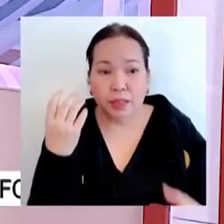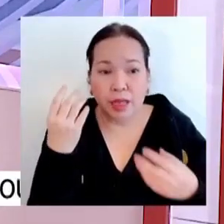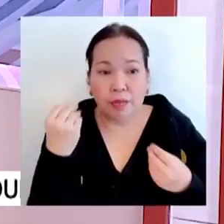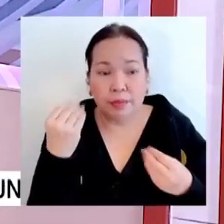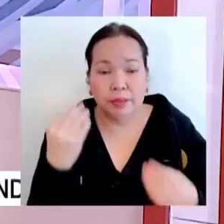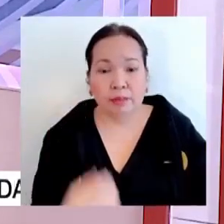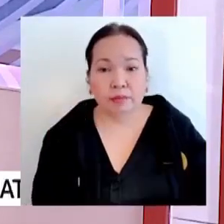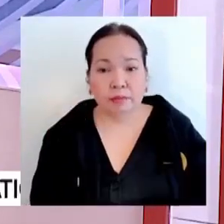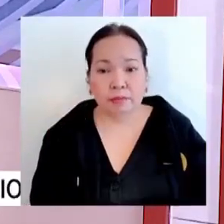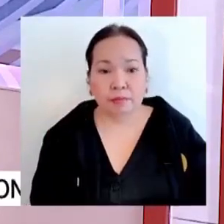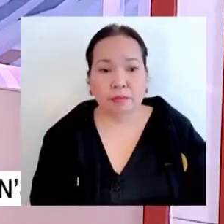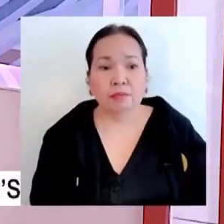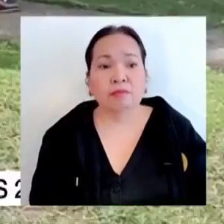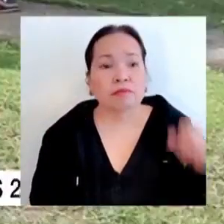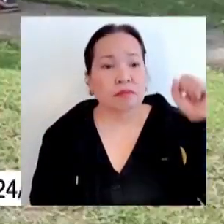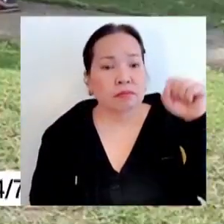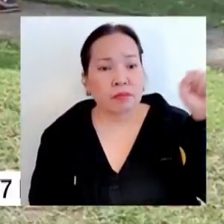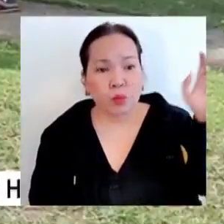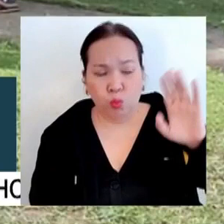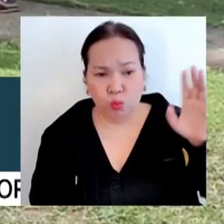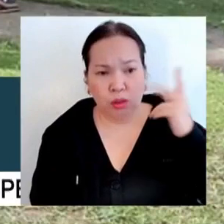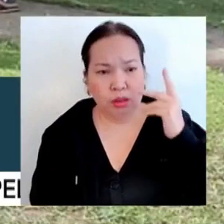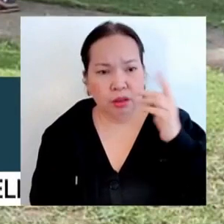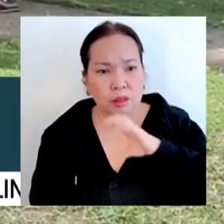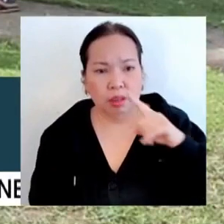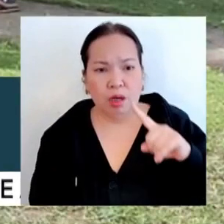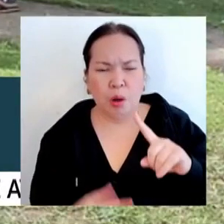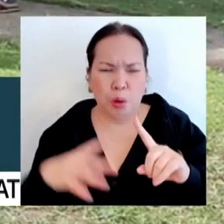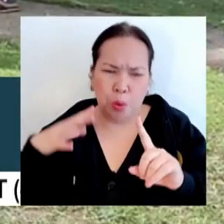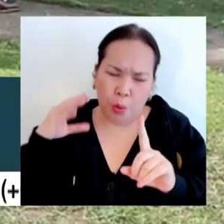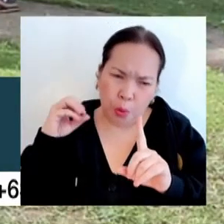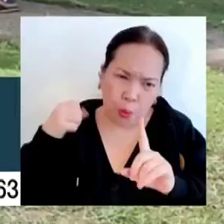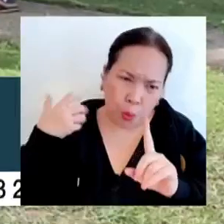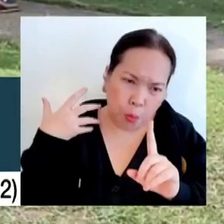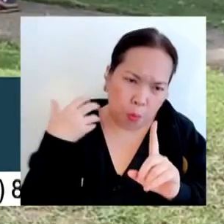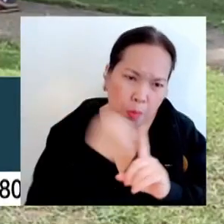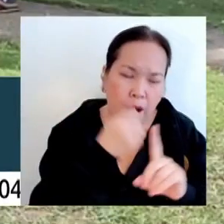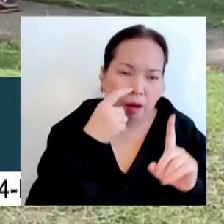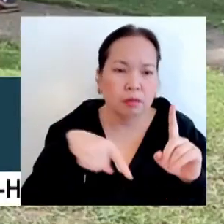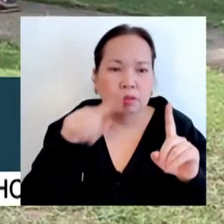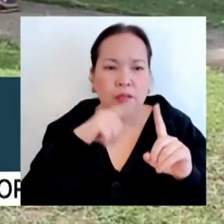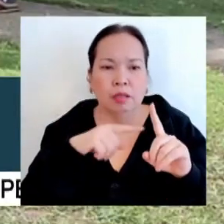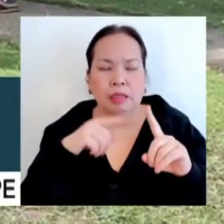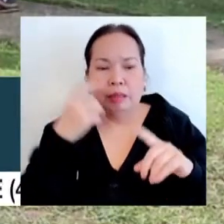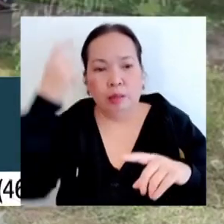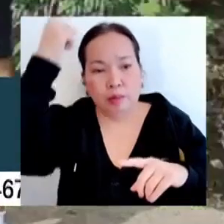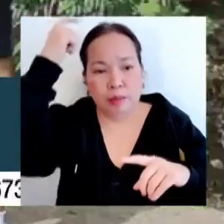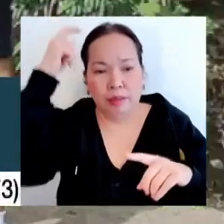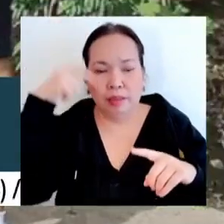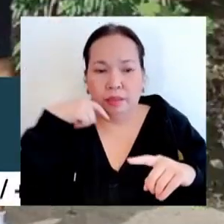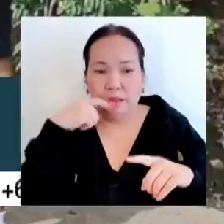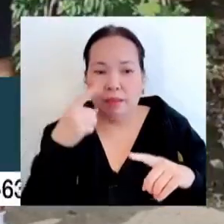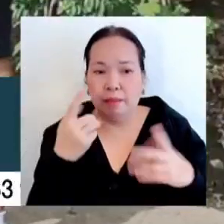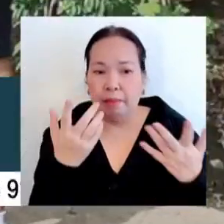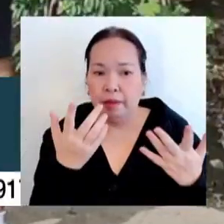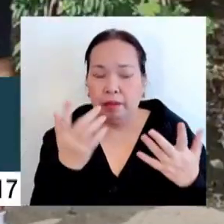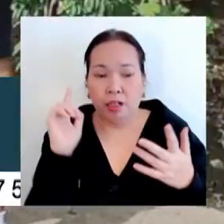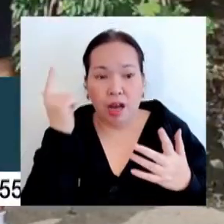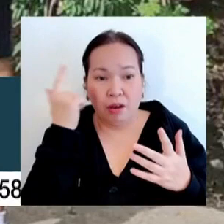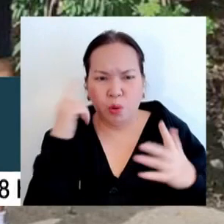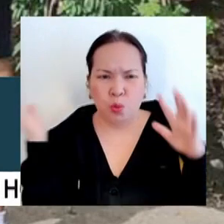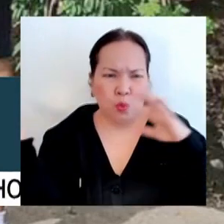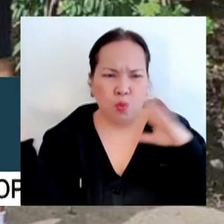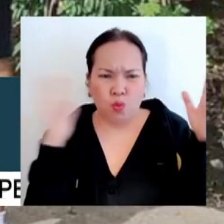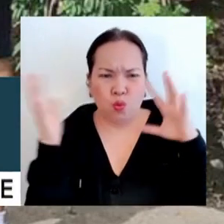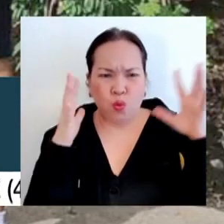Carmina, the impact of Typhoon Jenny is felt in the province of Batanes. According to Governor Marilu Caico, strong winds and at times